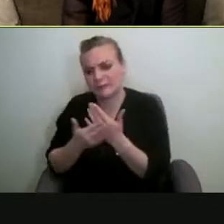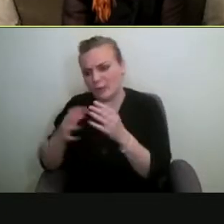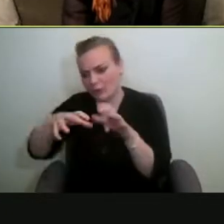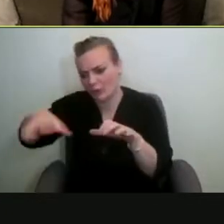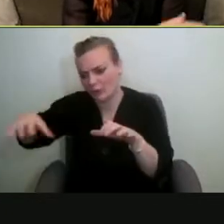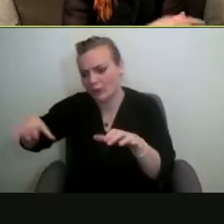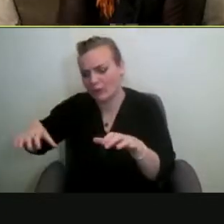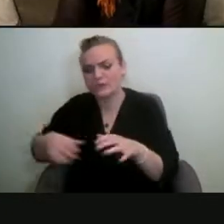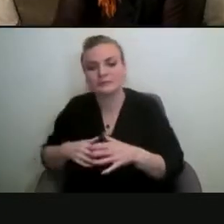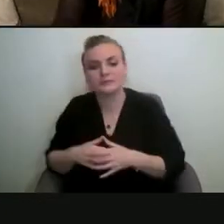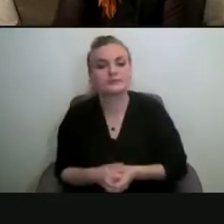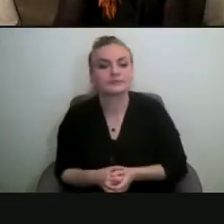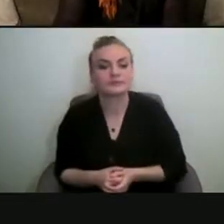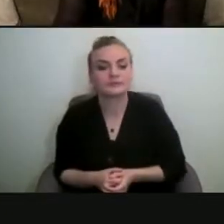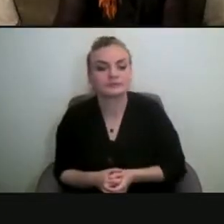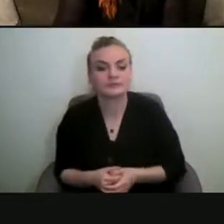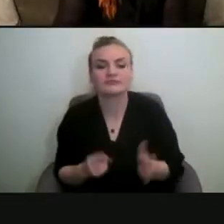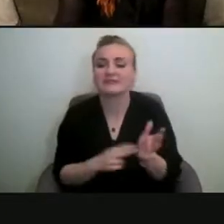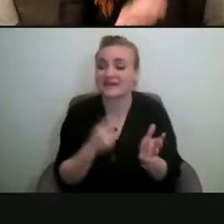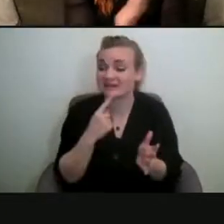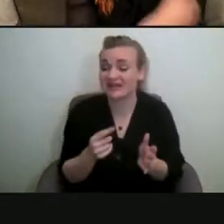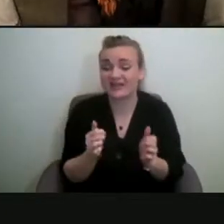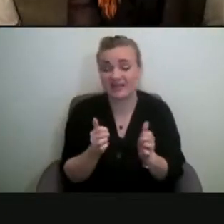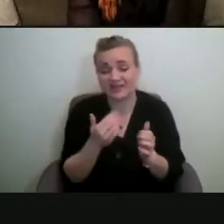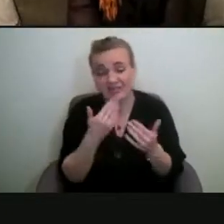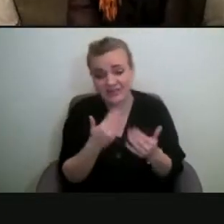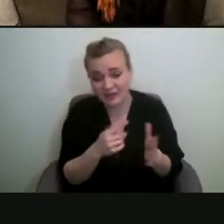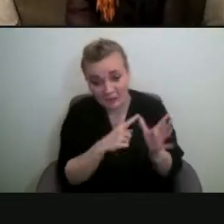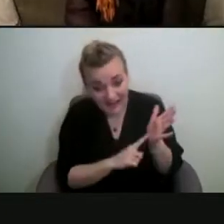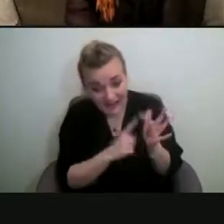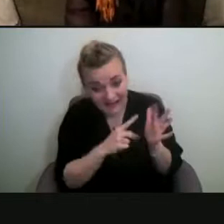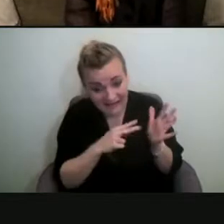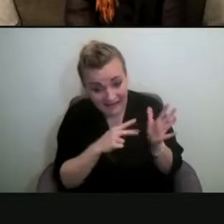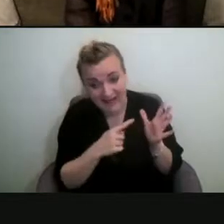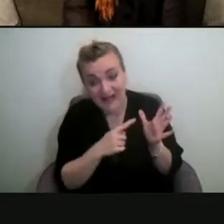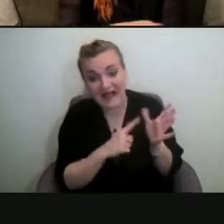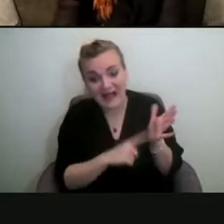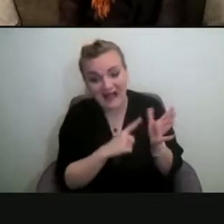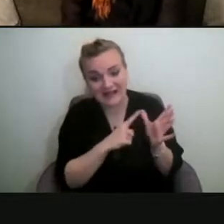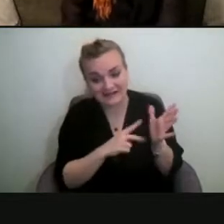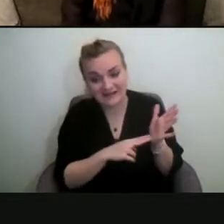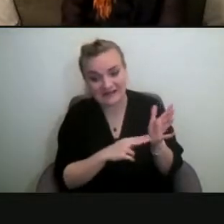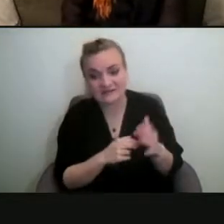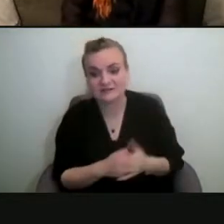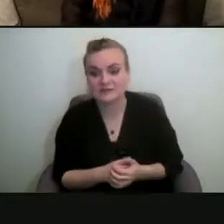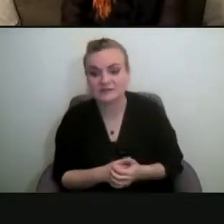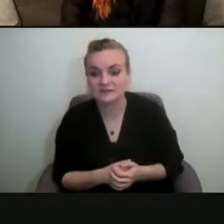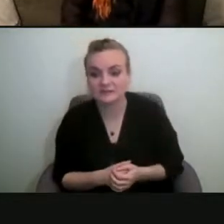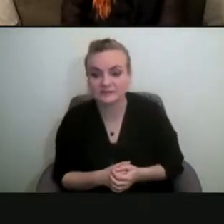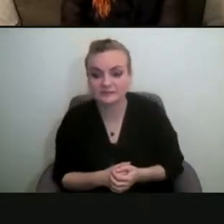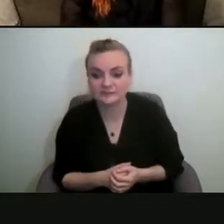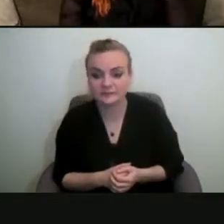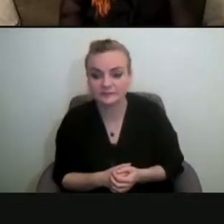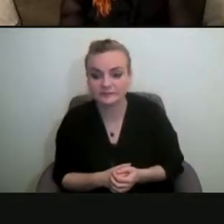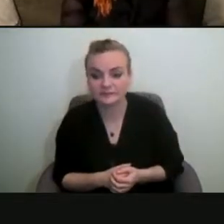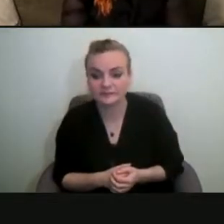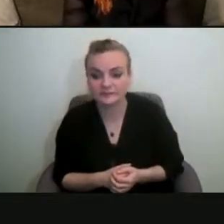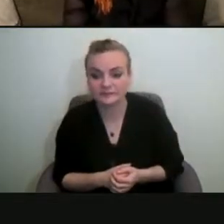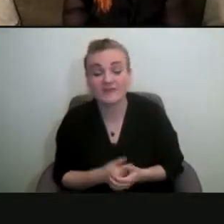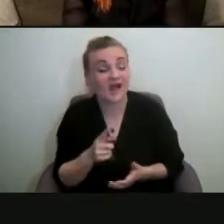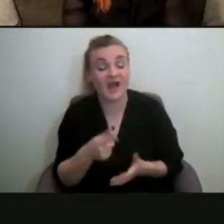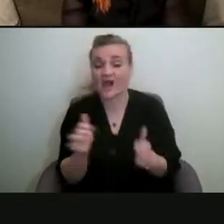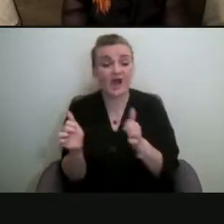Great, thanks for that. Alan? I am agree with my colleagues. Is keep with